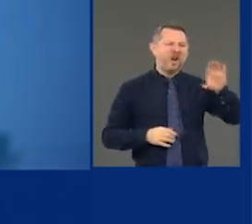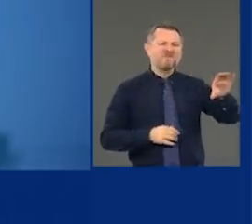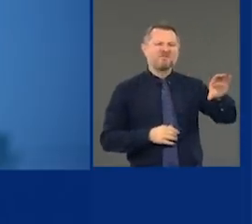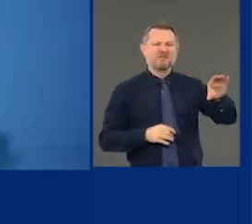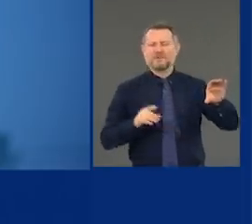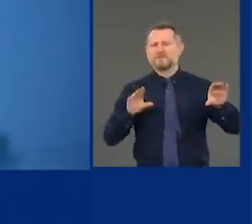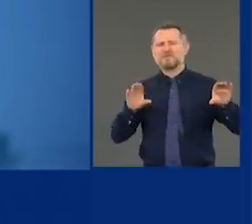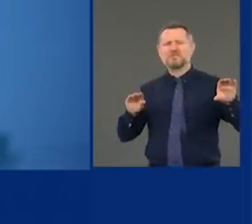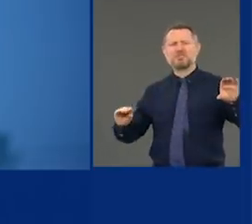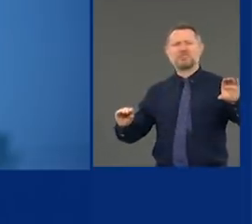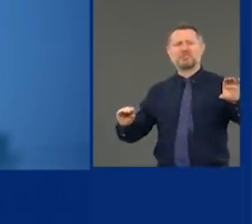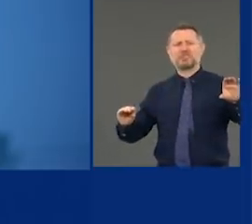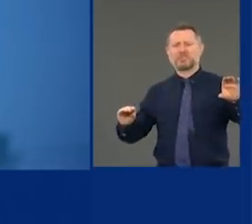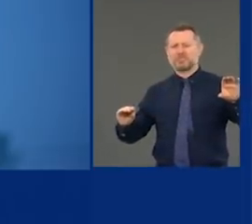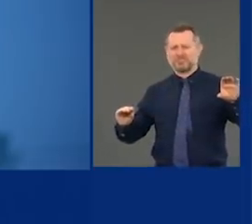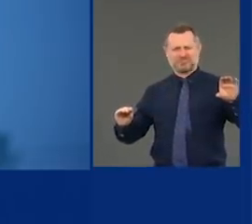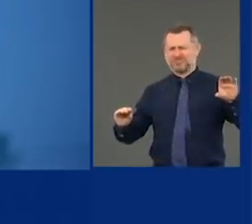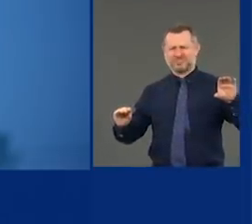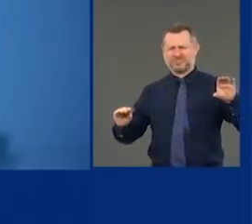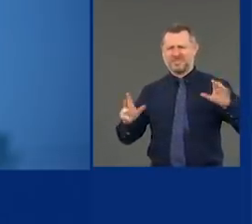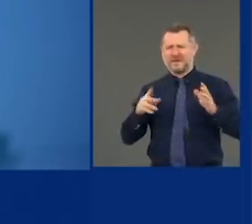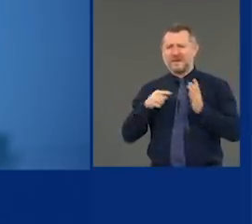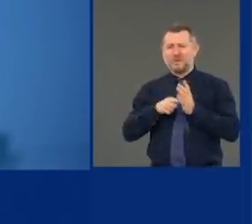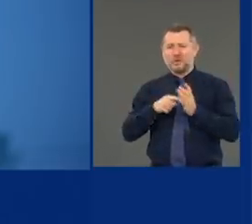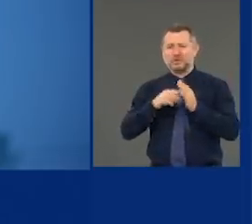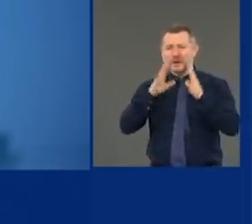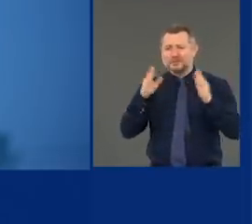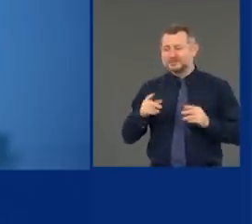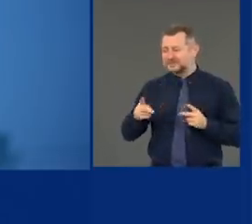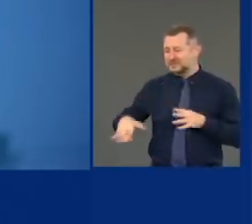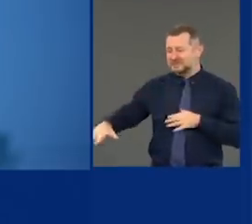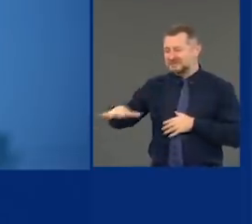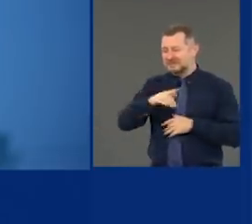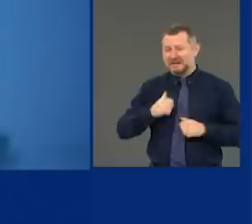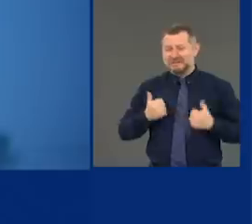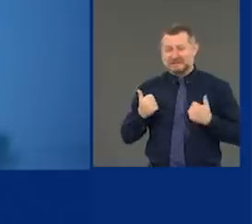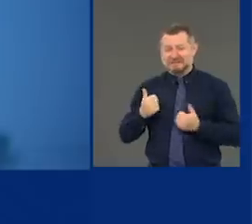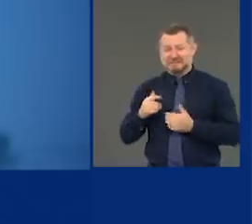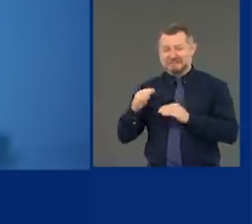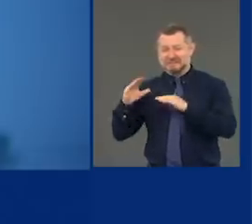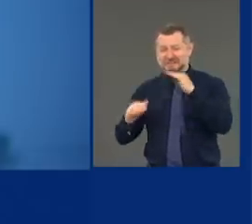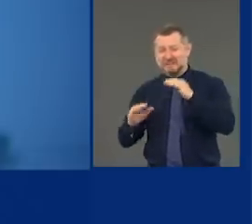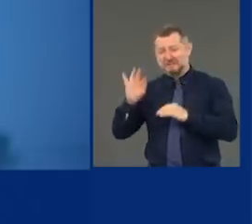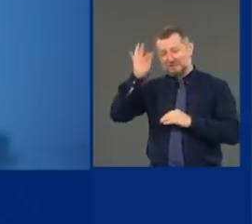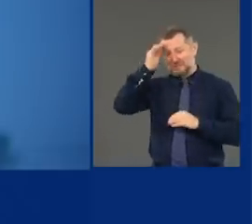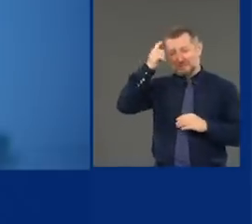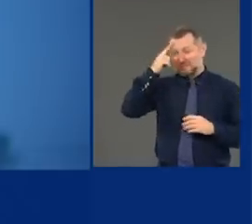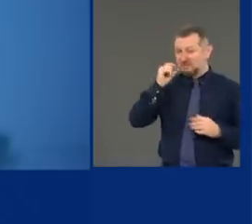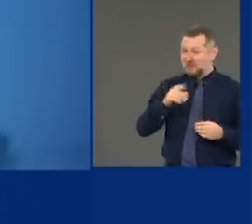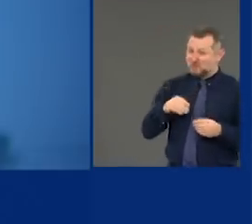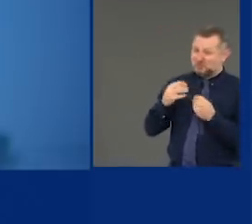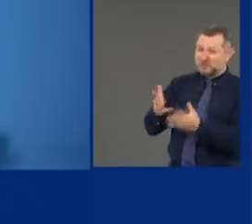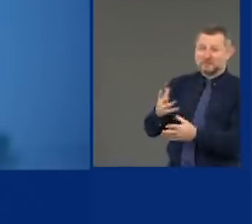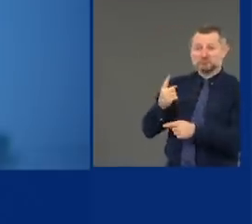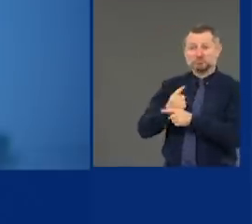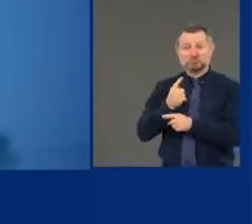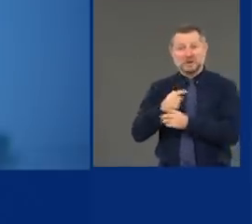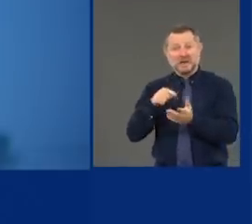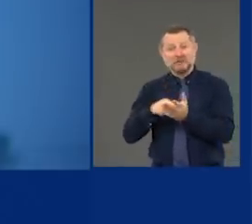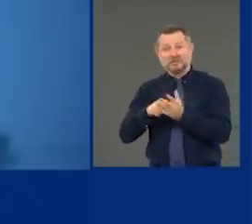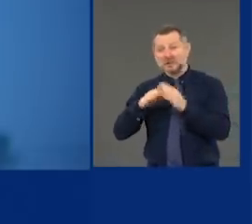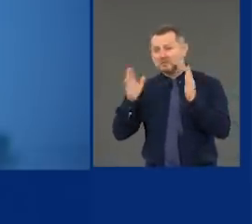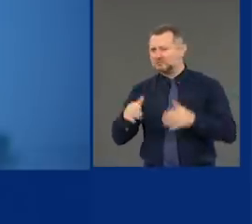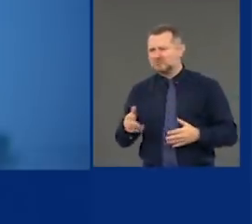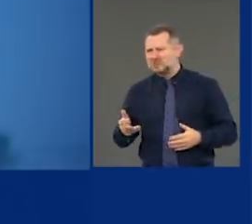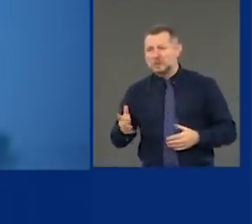It's the lack of an affordable housing agenda, where the federal government just doesn't provide affordable housing anymore. They used to provide Section 8